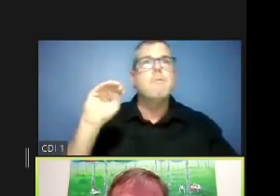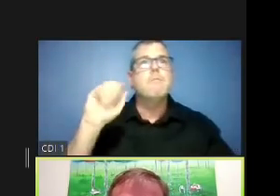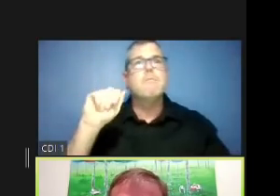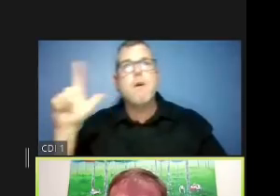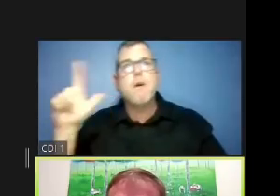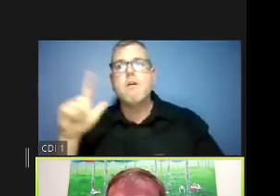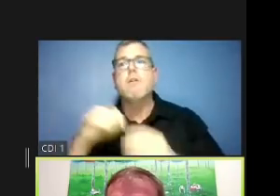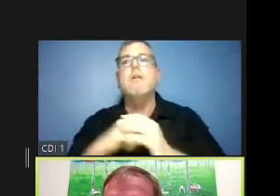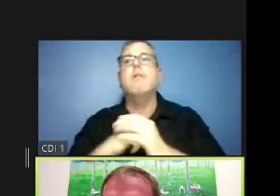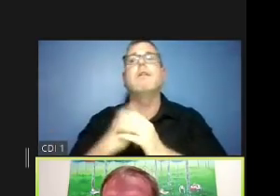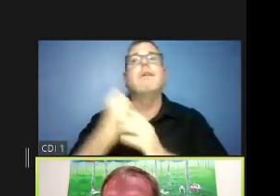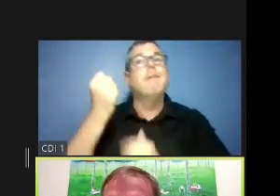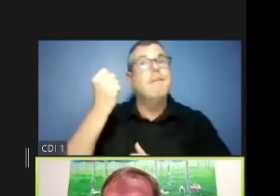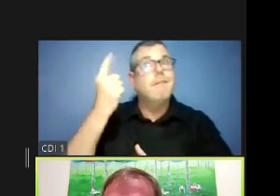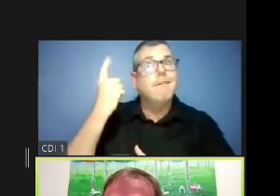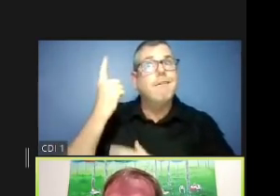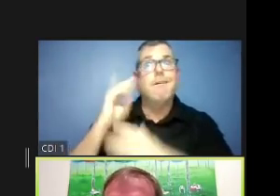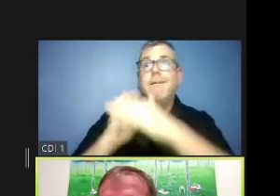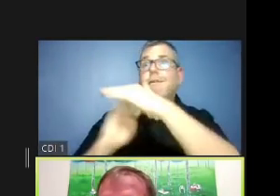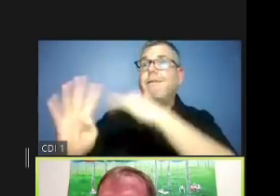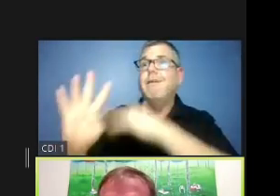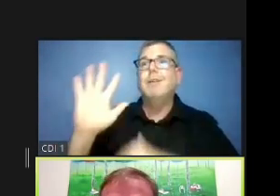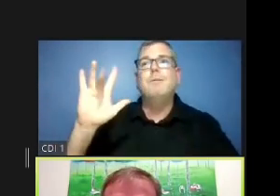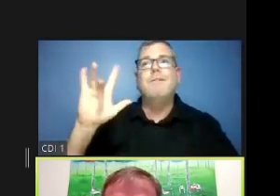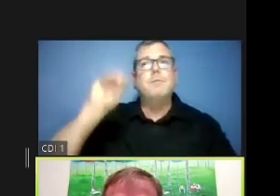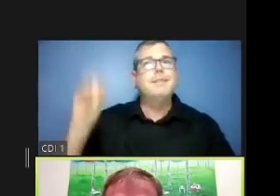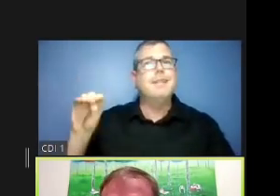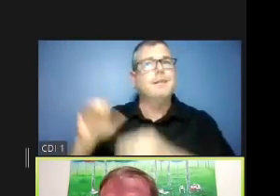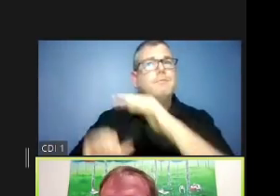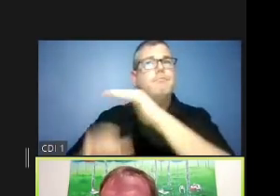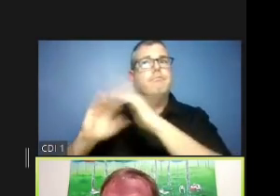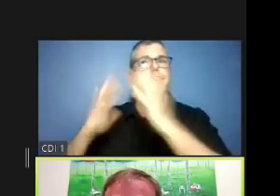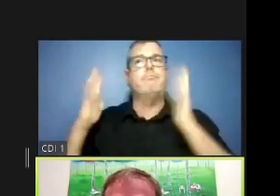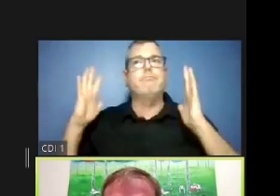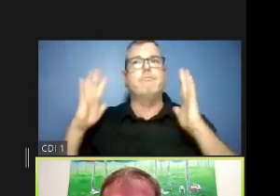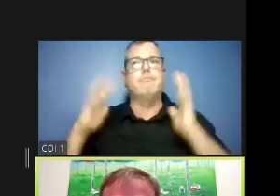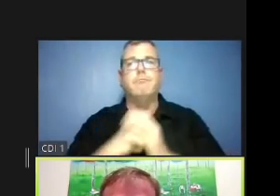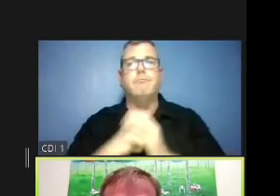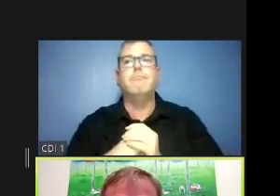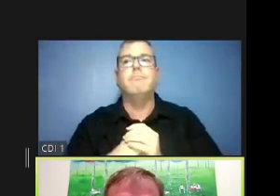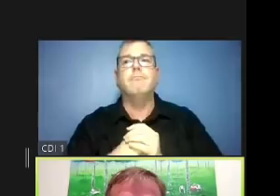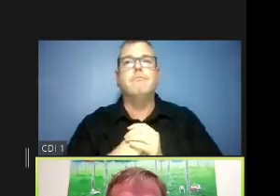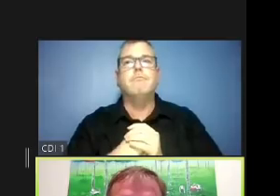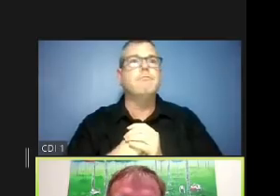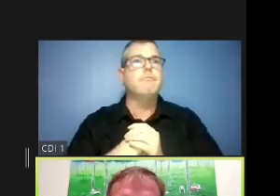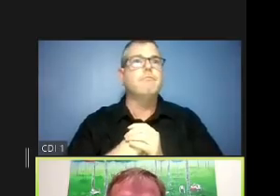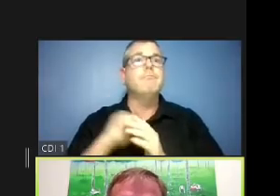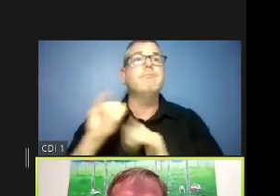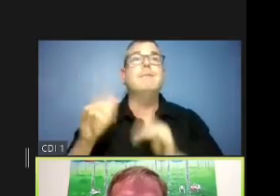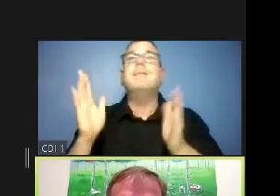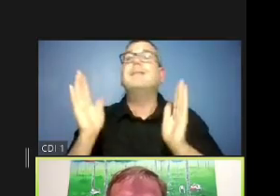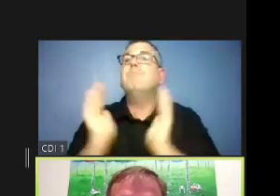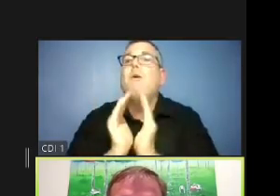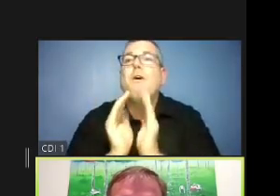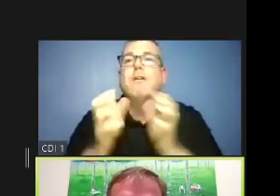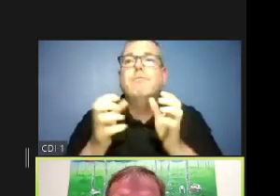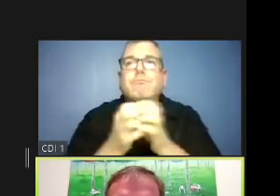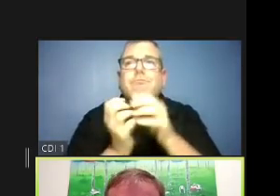circles. Our social bubbles have reformed. They had burst at the stay-at-home order, but now we're able to